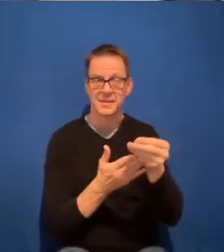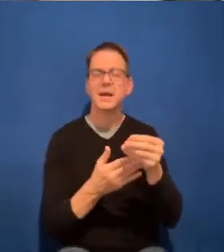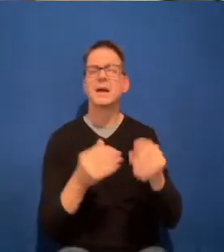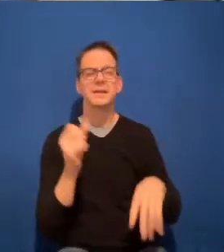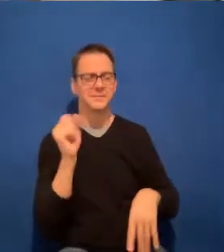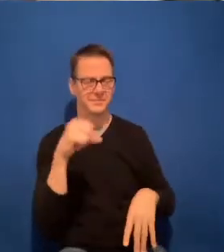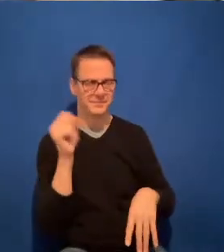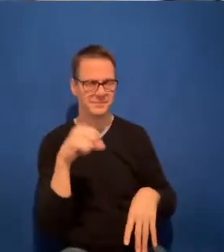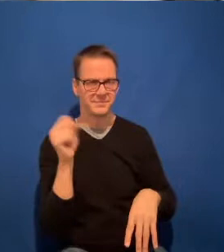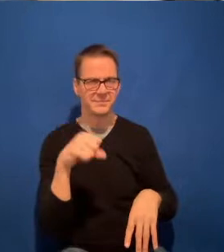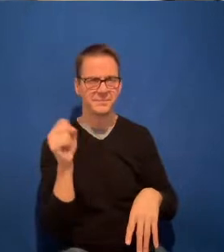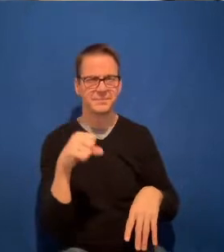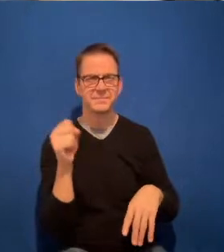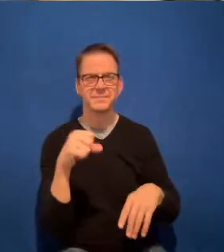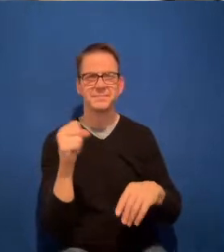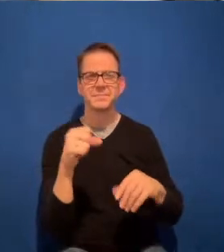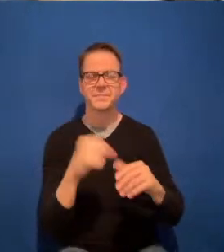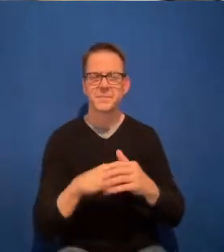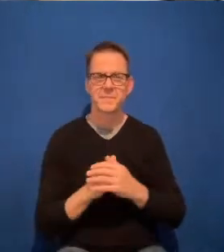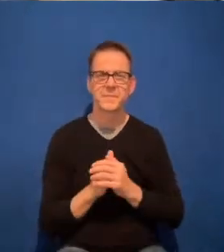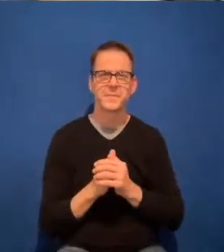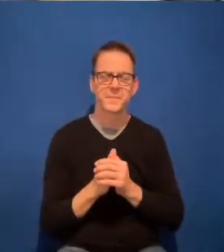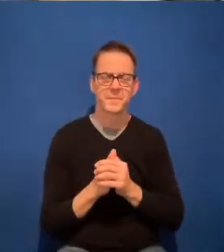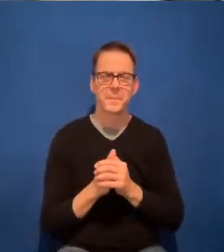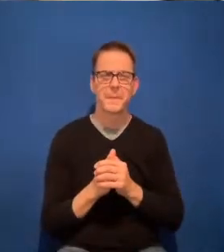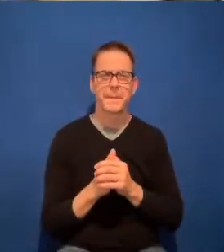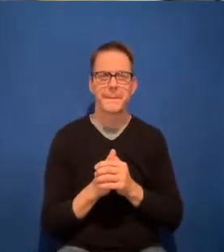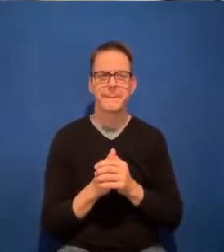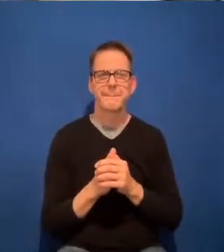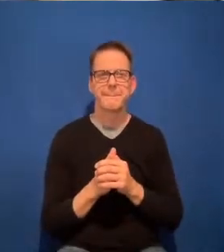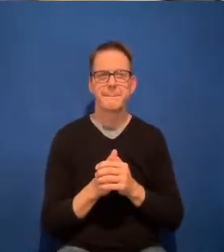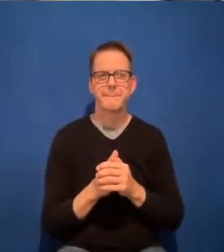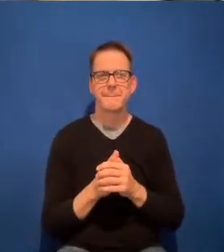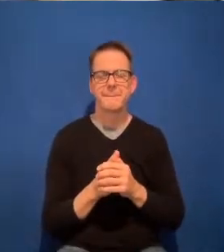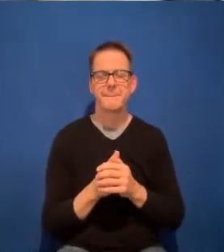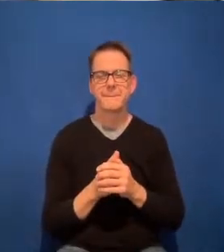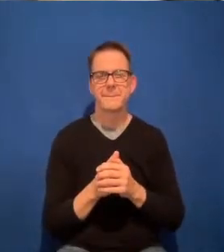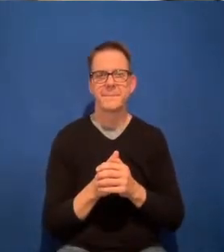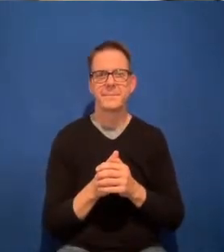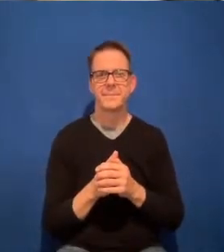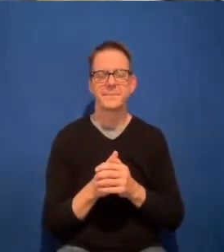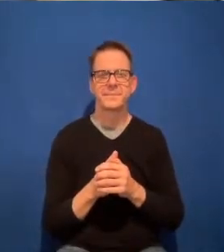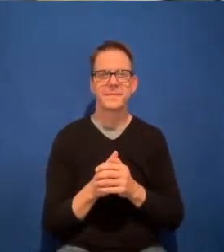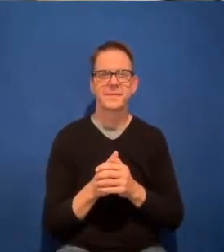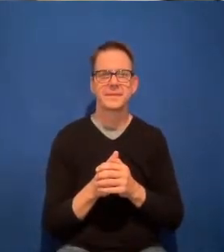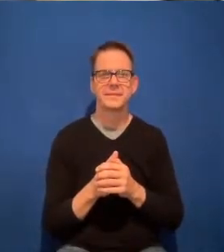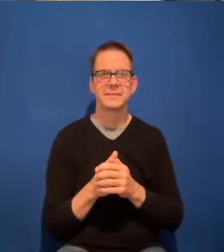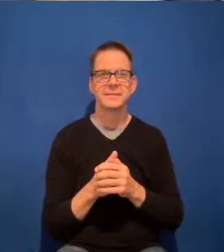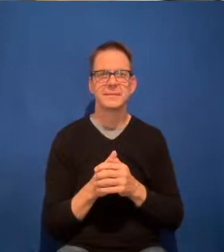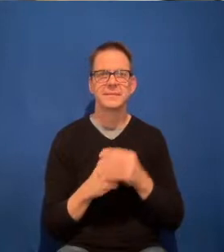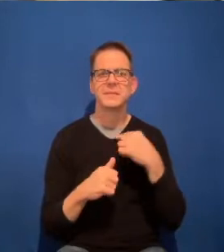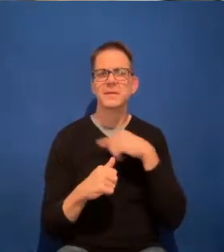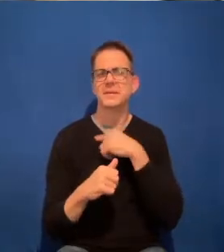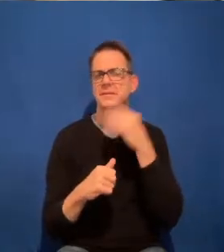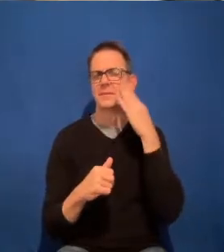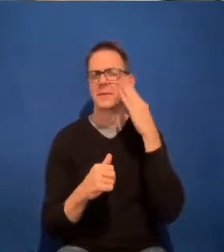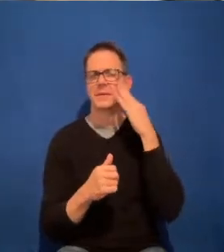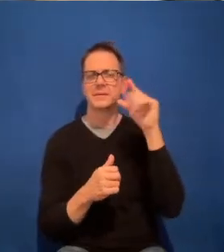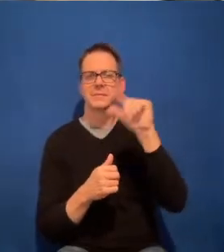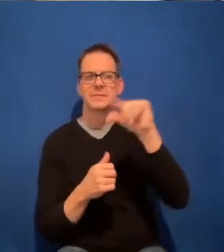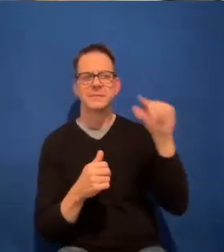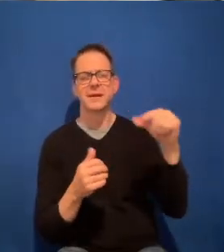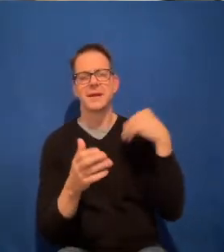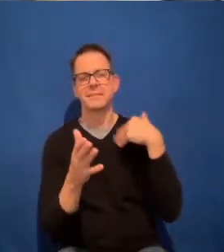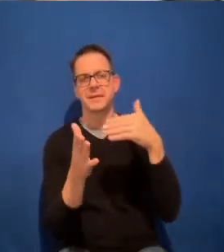so could purchase rapid tests for their families and themselves. Yeah. And we know the government is sitting on millions of them